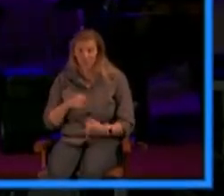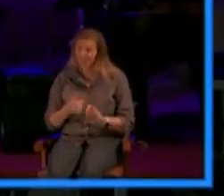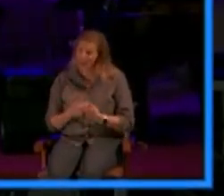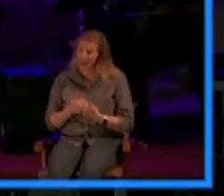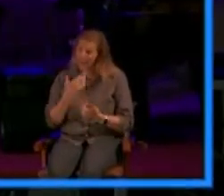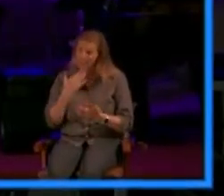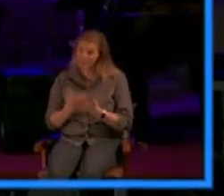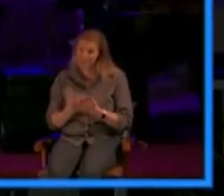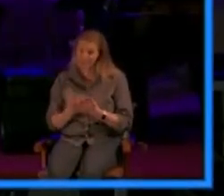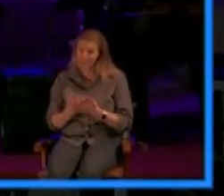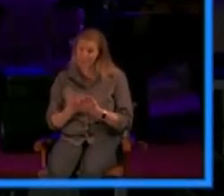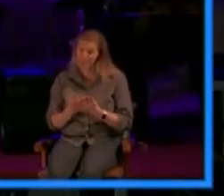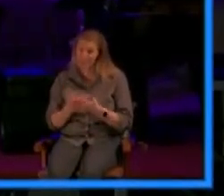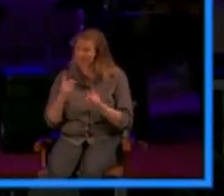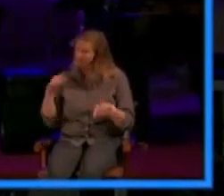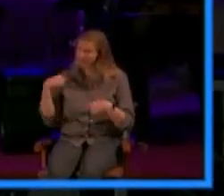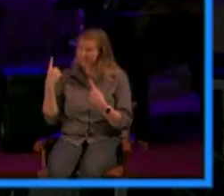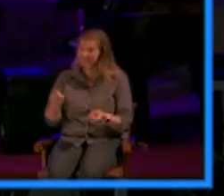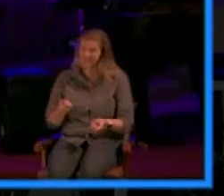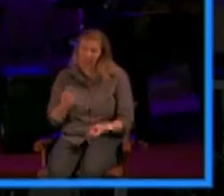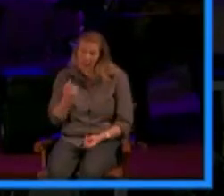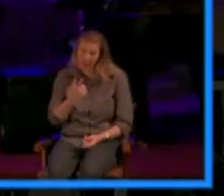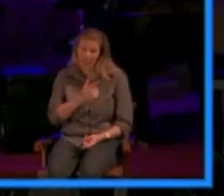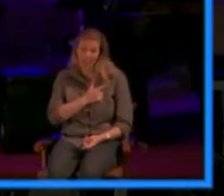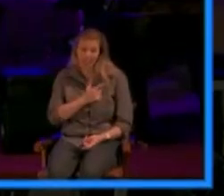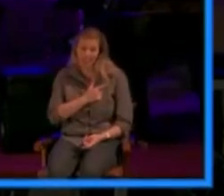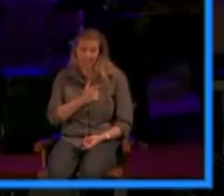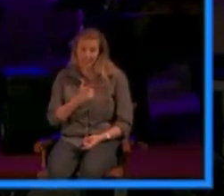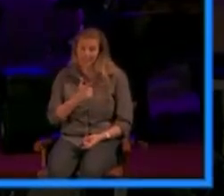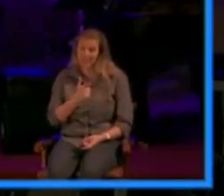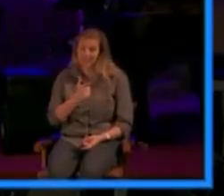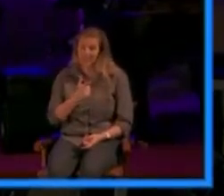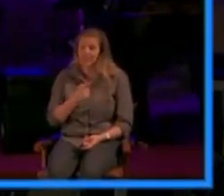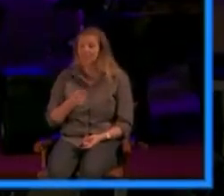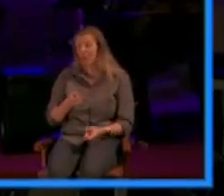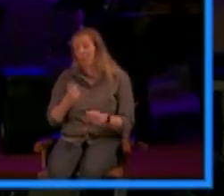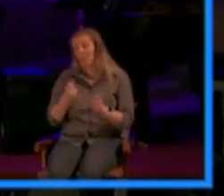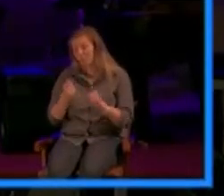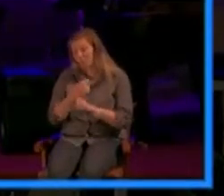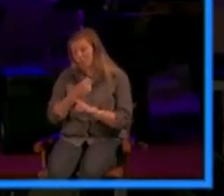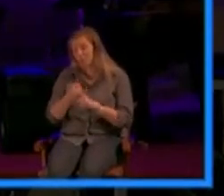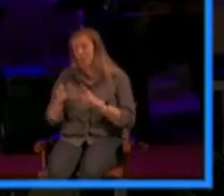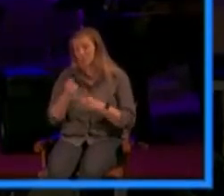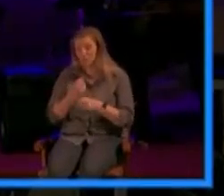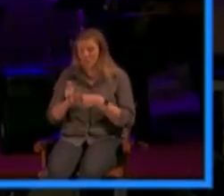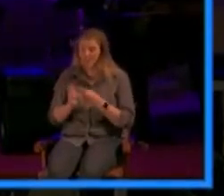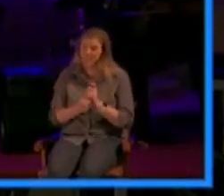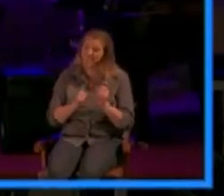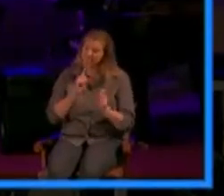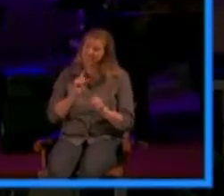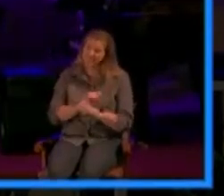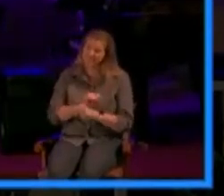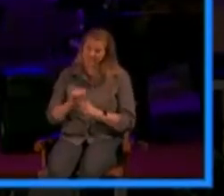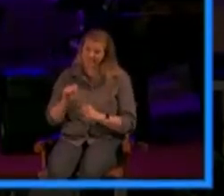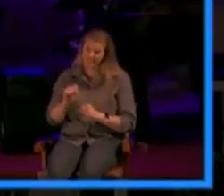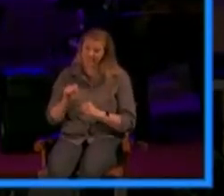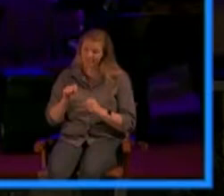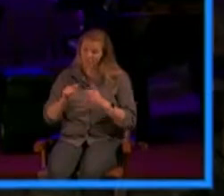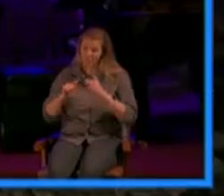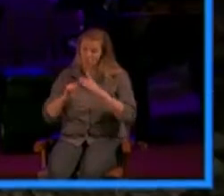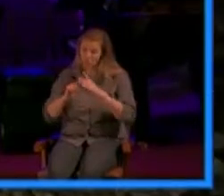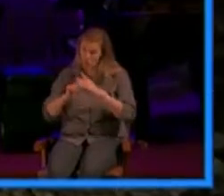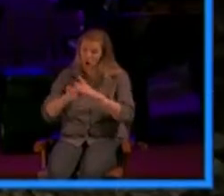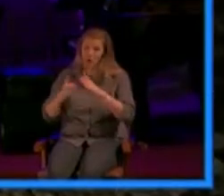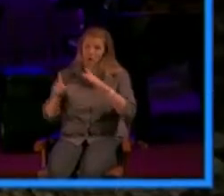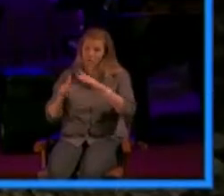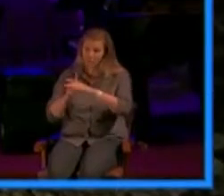there is the reality of persecution. But secondly, I want to talk with you for a moment about the various forms of persecution. Now, we'll find these